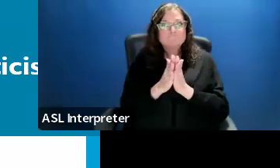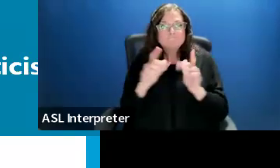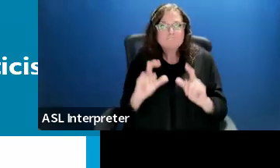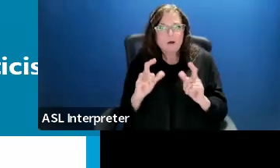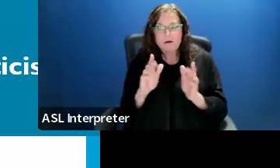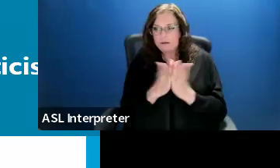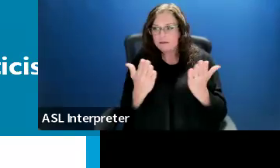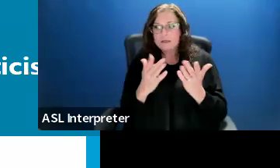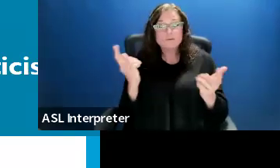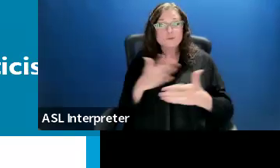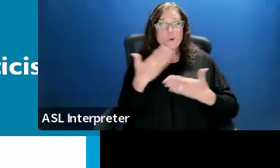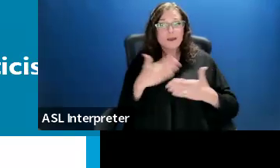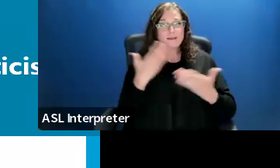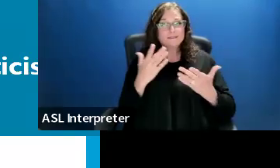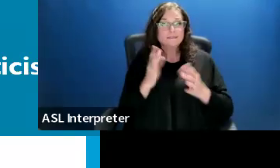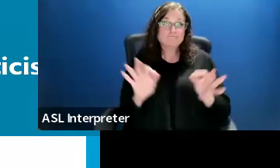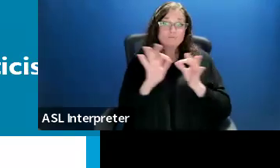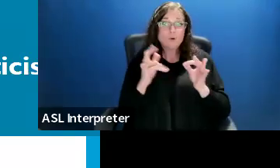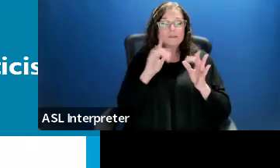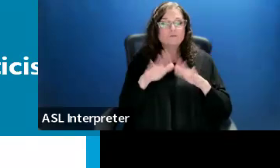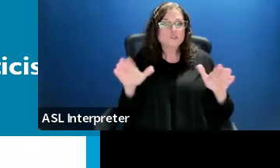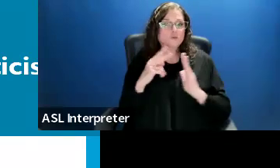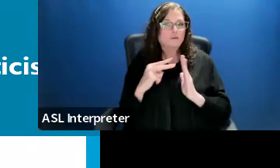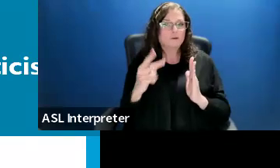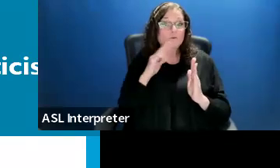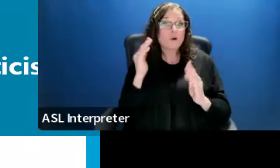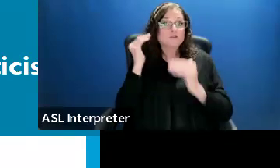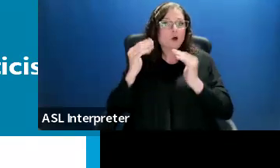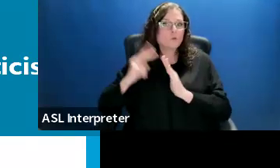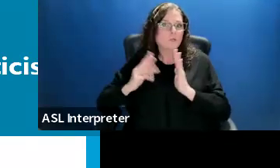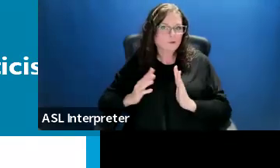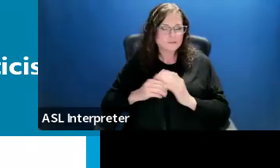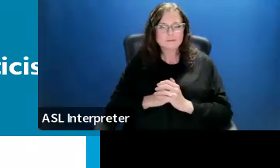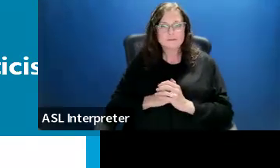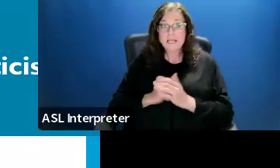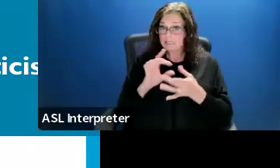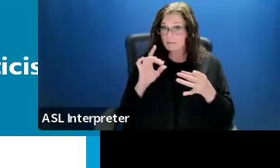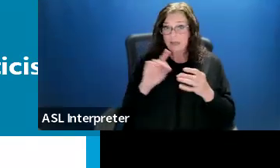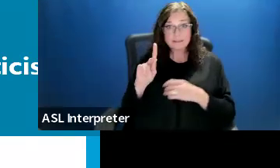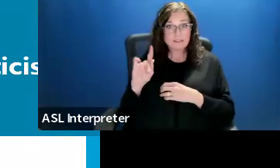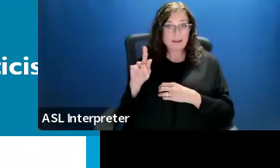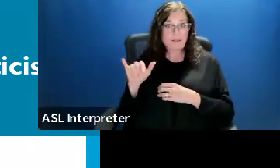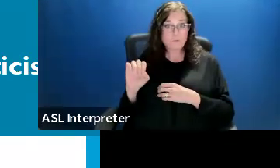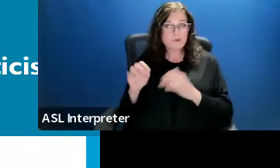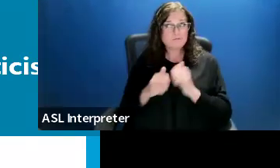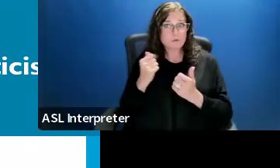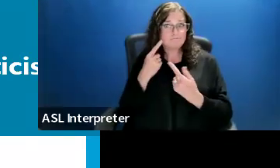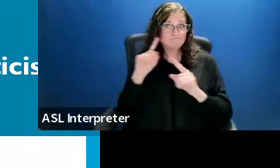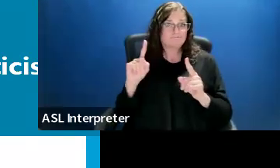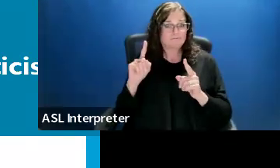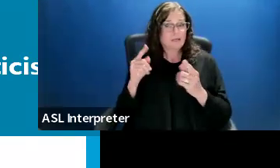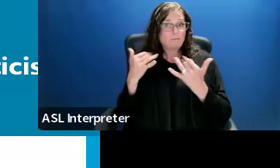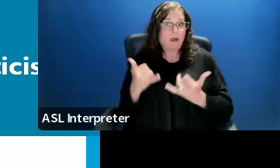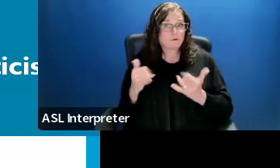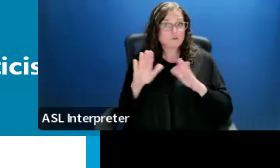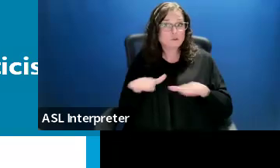format of joys and the vital importance of children's literature for adult readers. As I mentioned, Catherine is one of the most accomplished modern children's